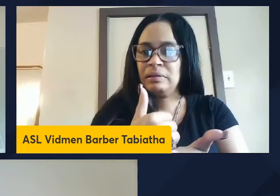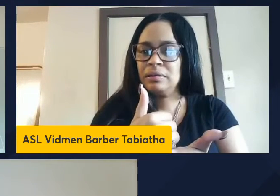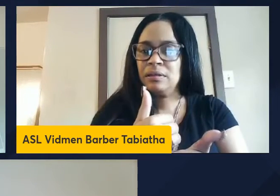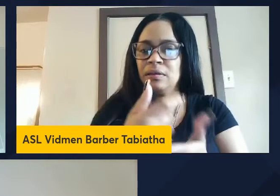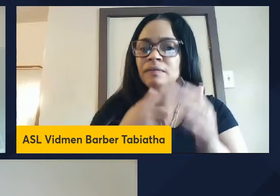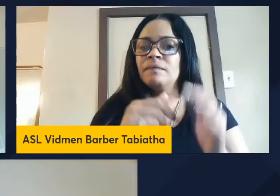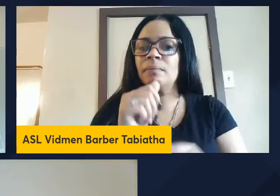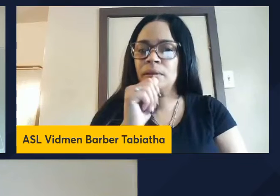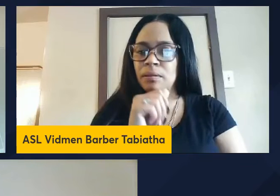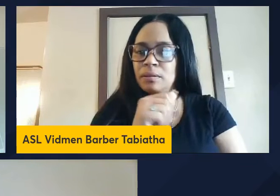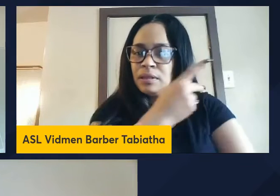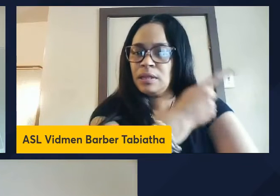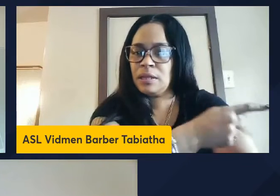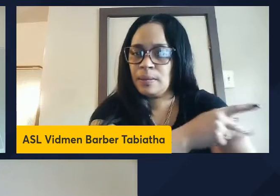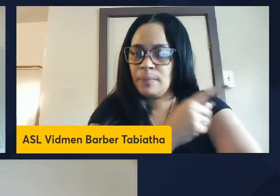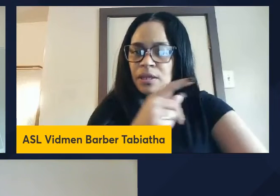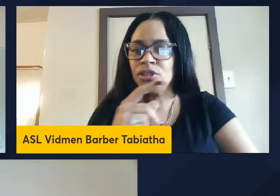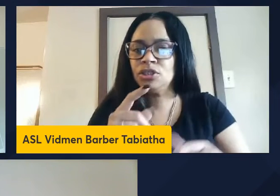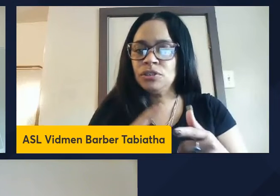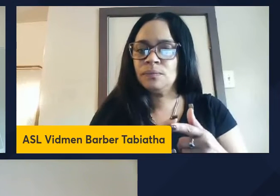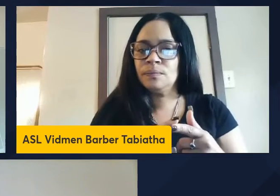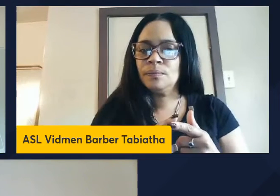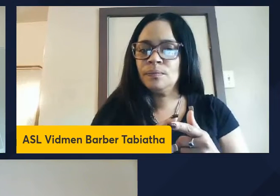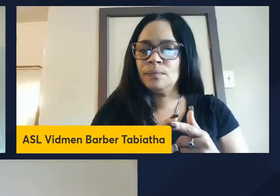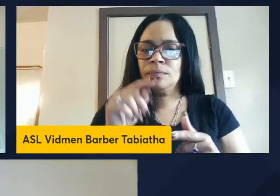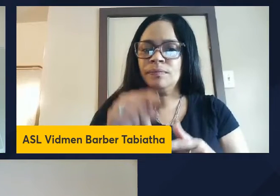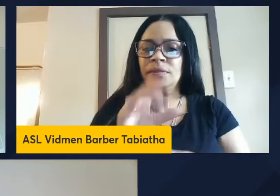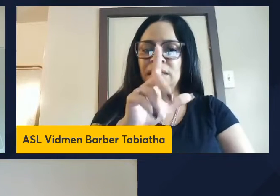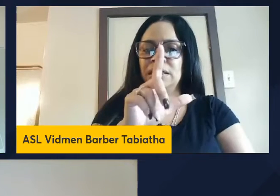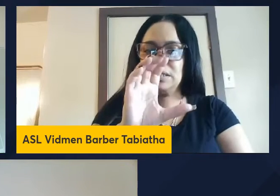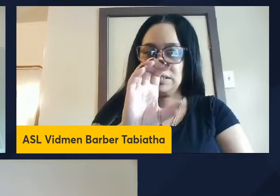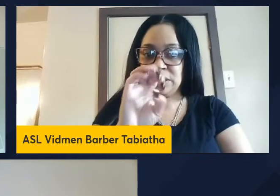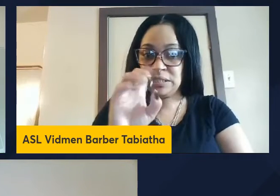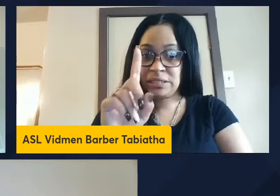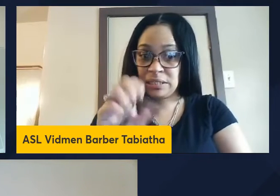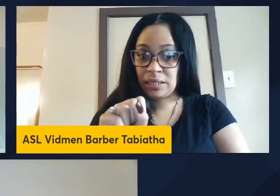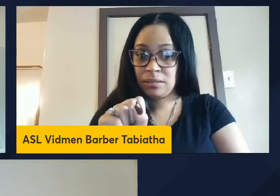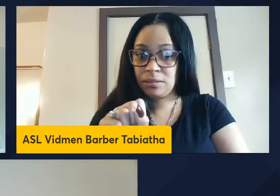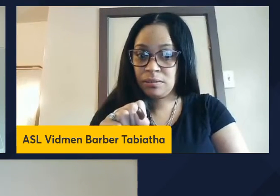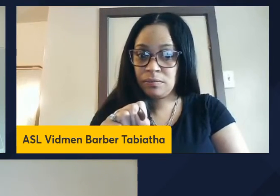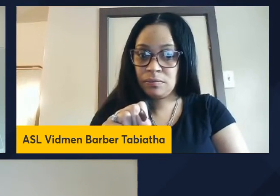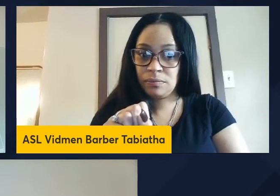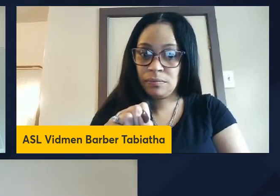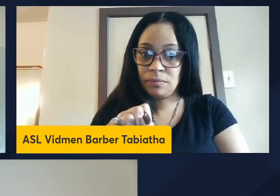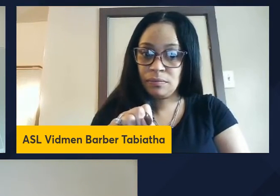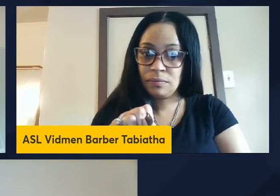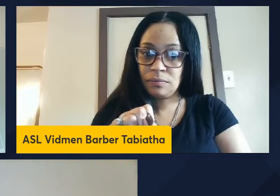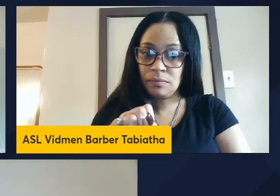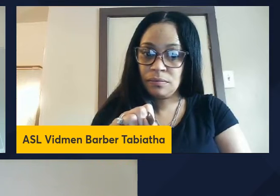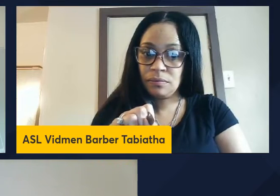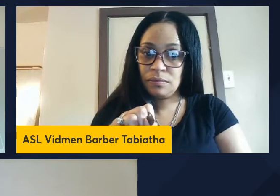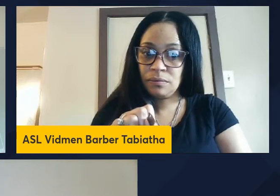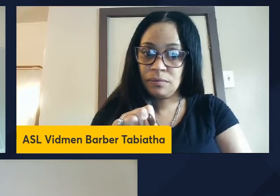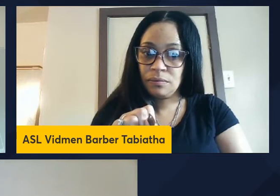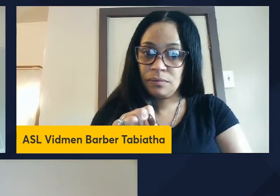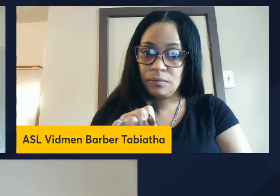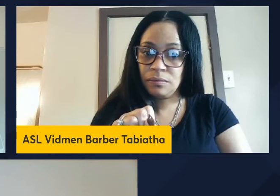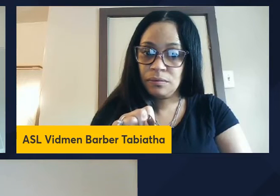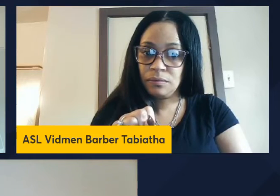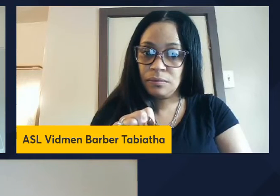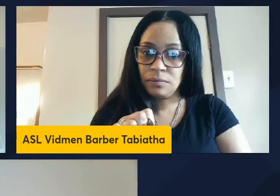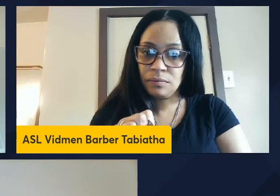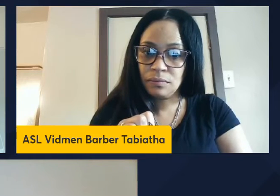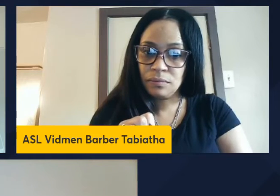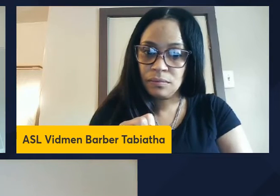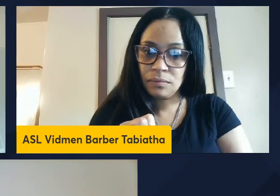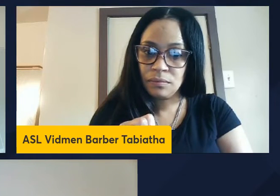or healthy donor. And this cell can, the T-lymphocyte is actually isolated. And upon isolation